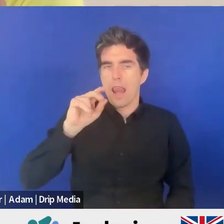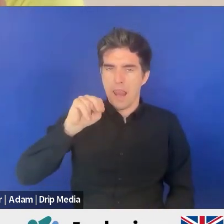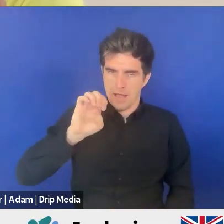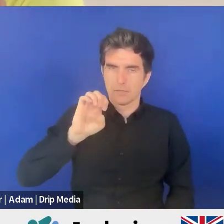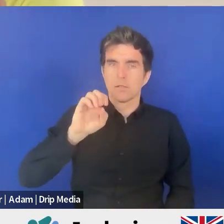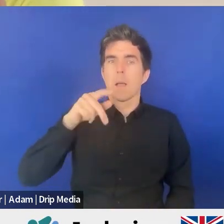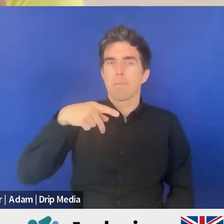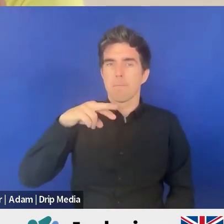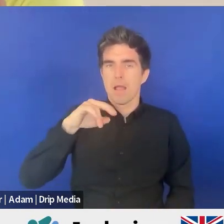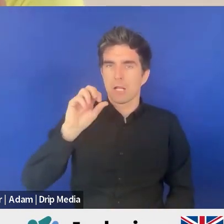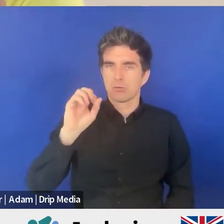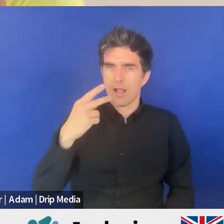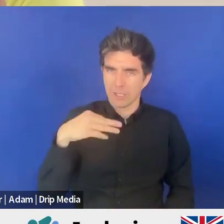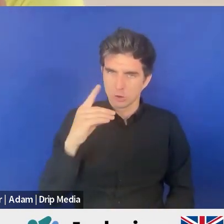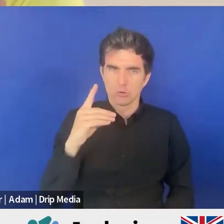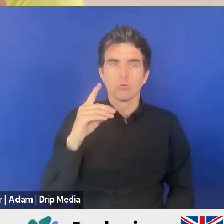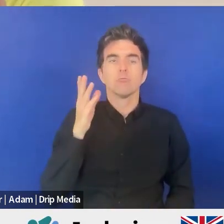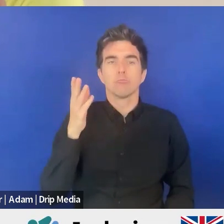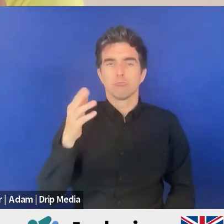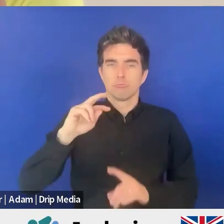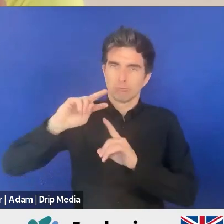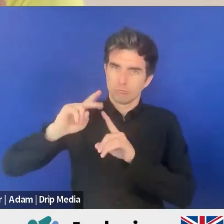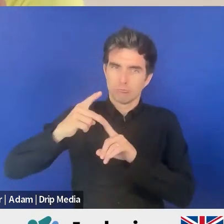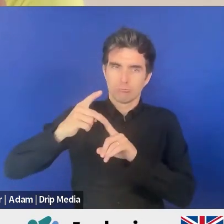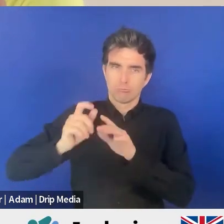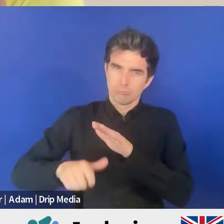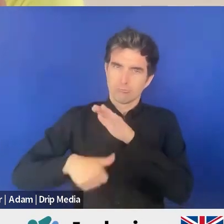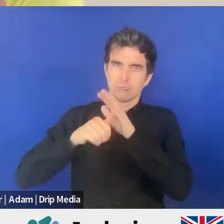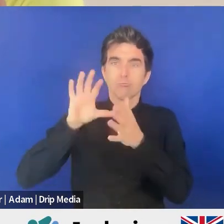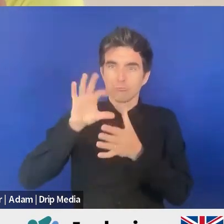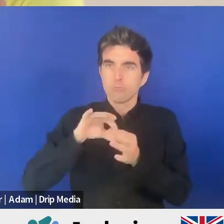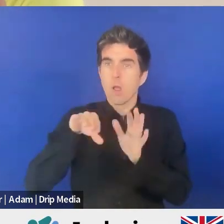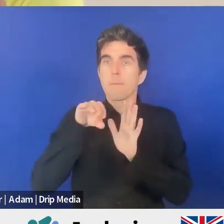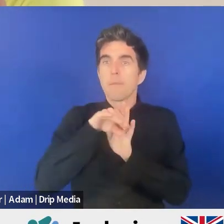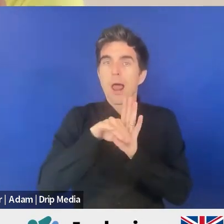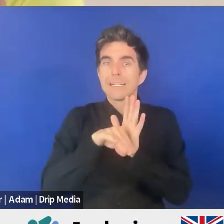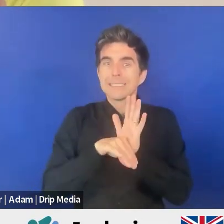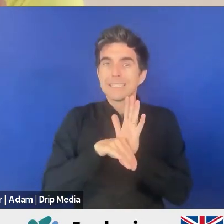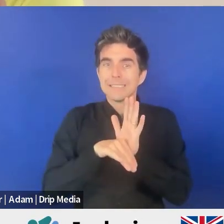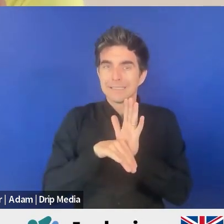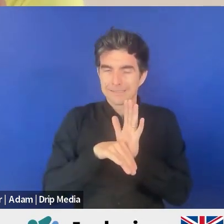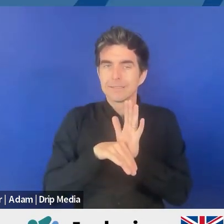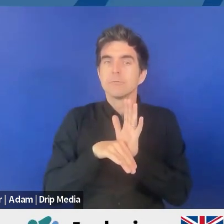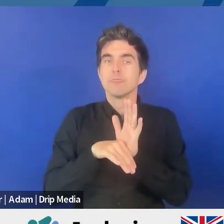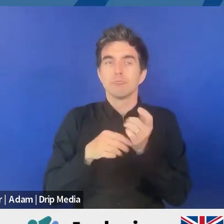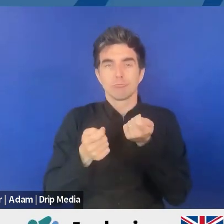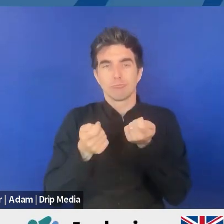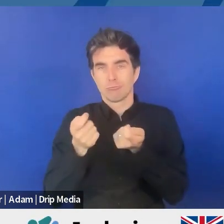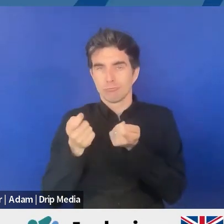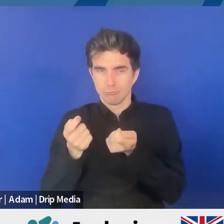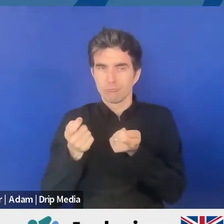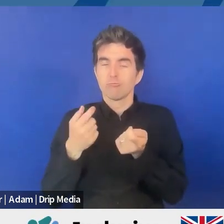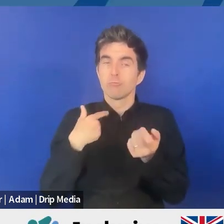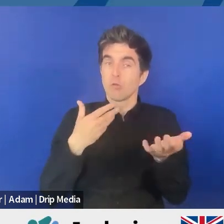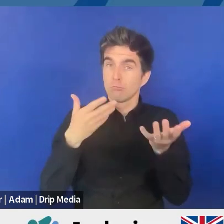Policy and Partnerships team from the Girls Education Department at FCDO, to give her closing remarks. Caroline is a